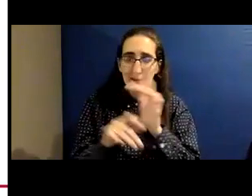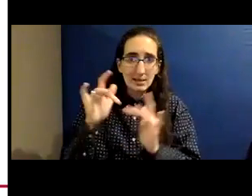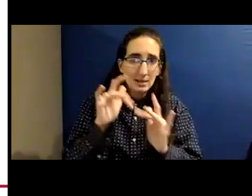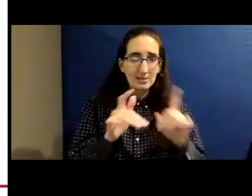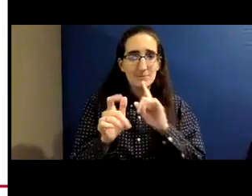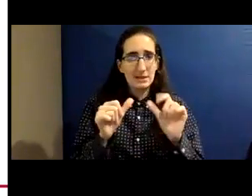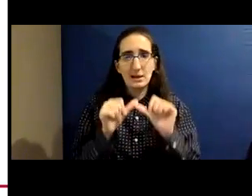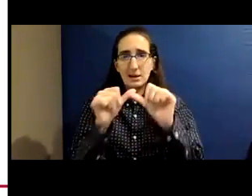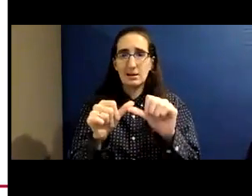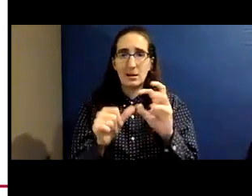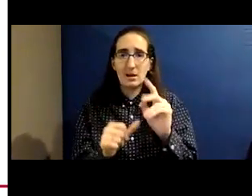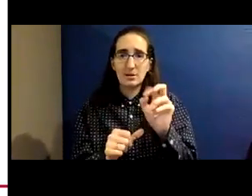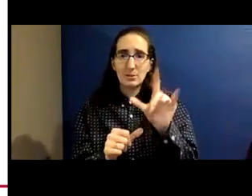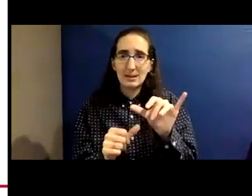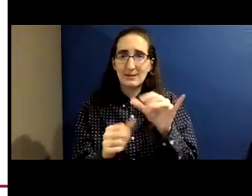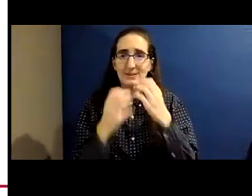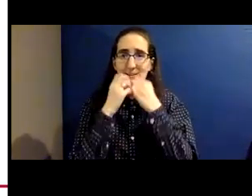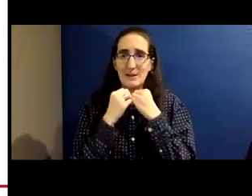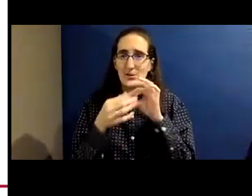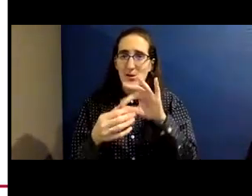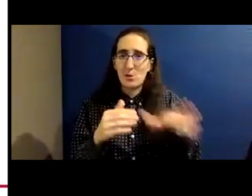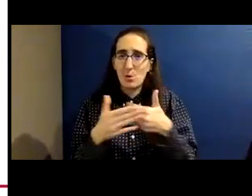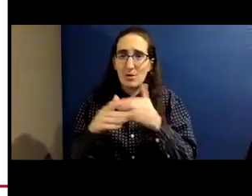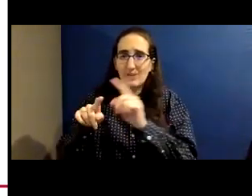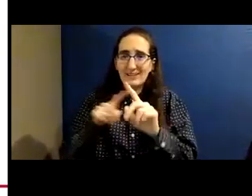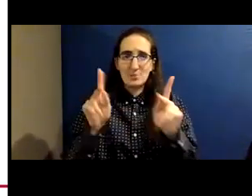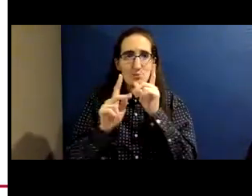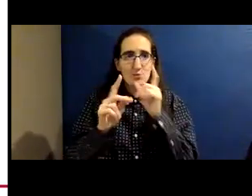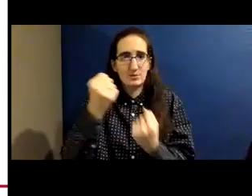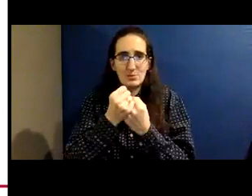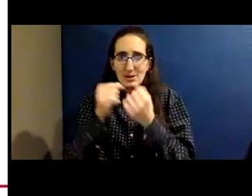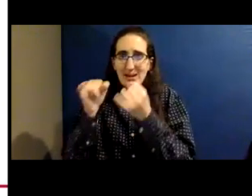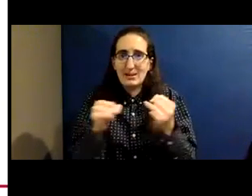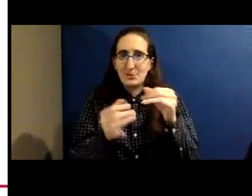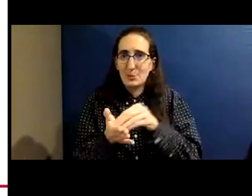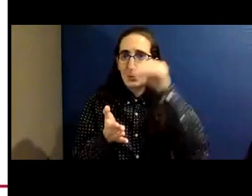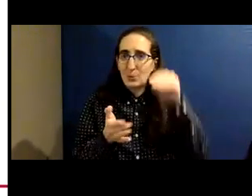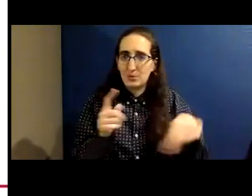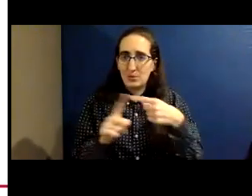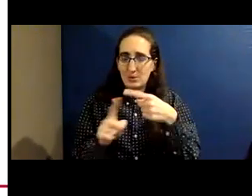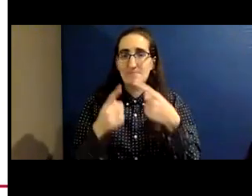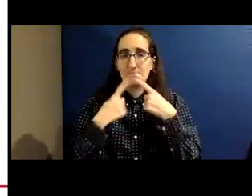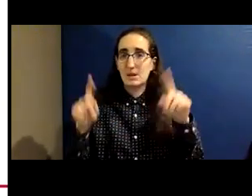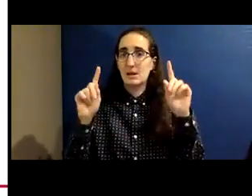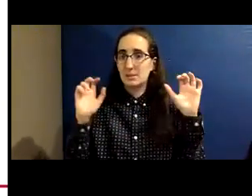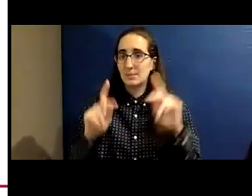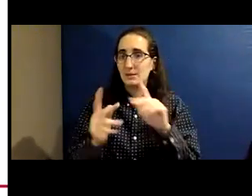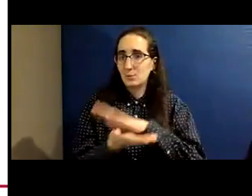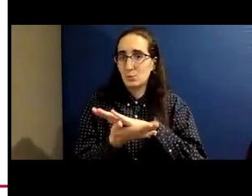of care around all the different people that are supporting the student as they return back to school.